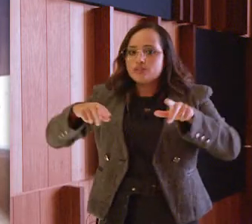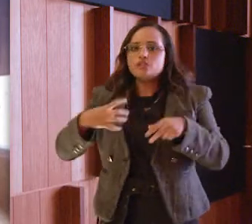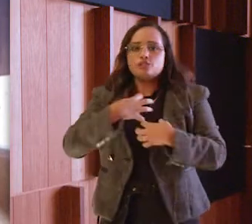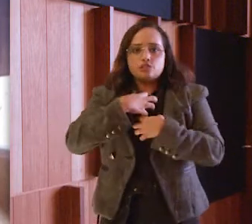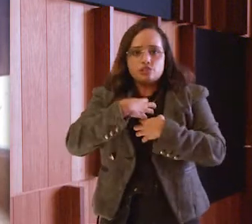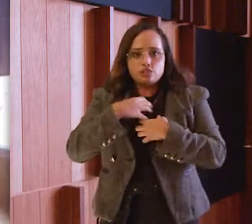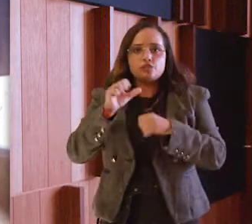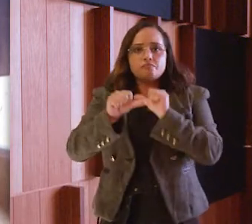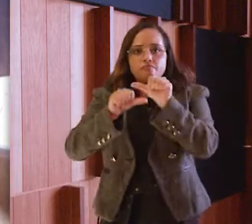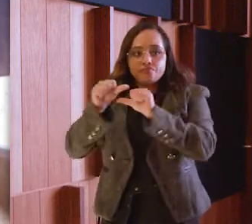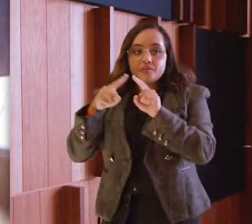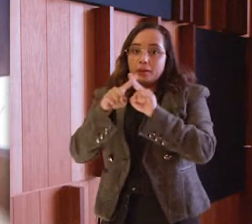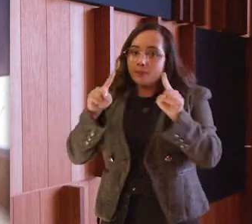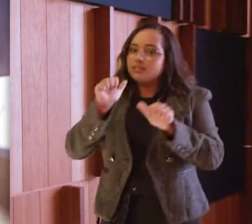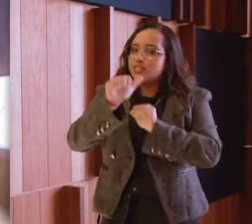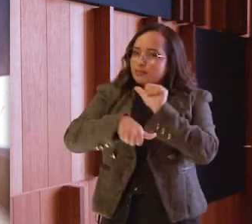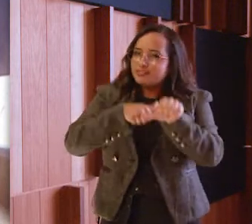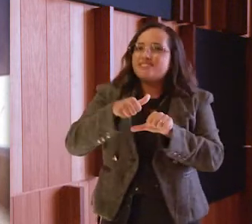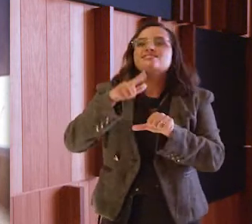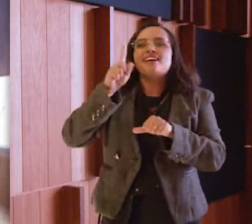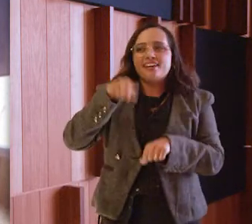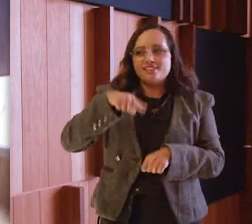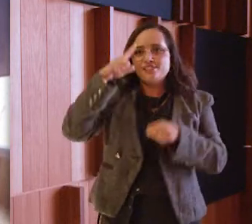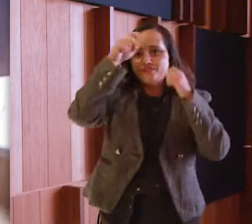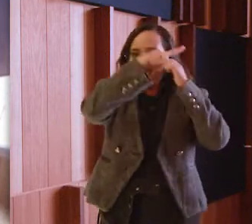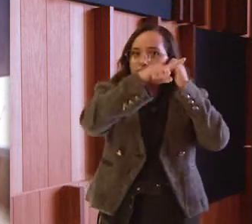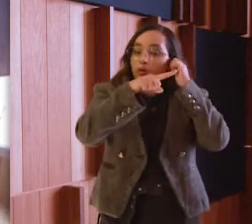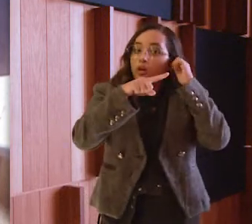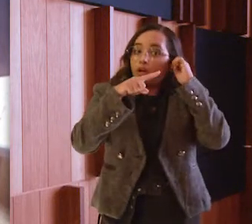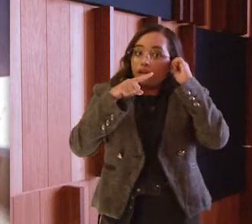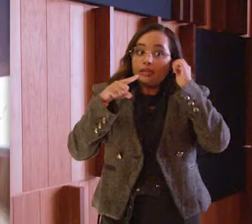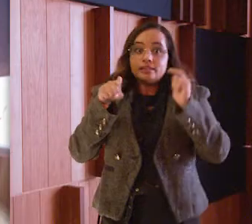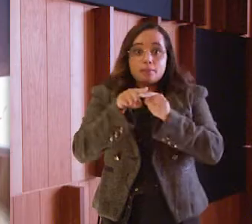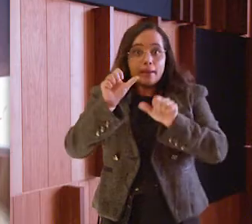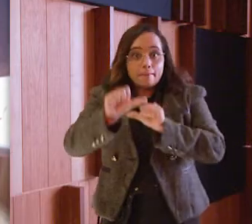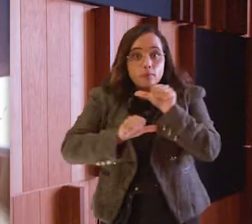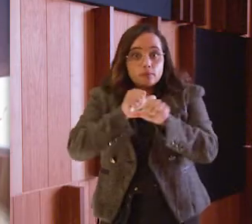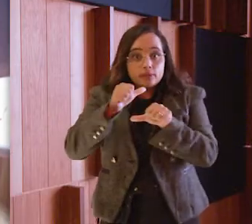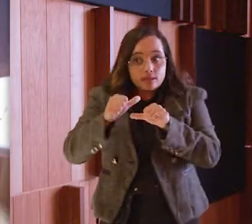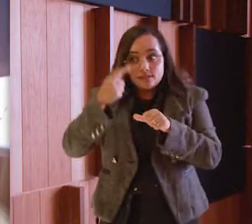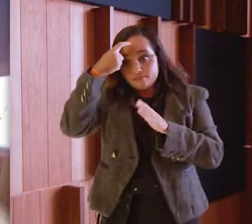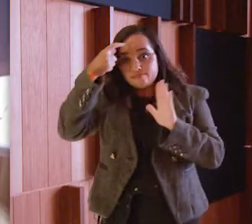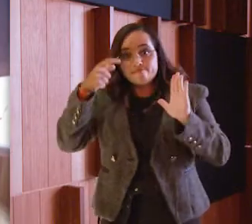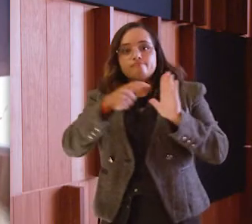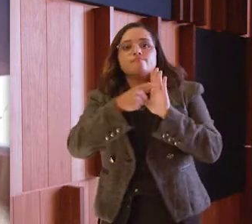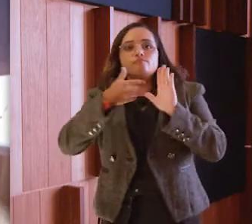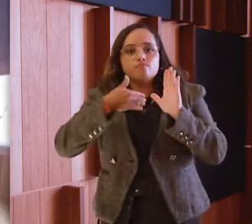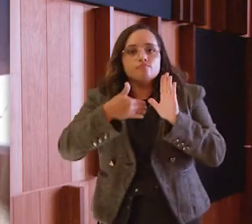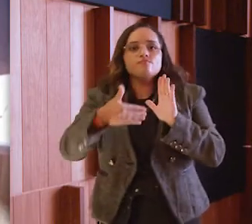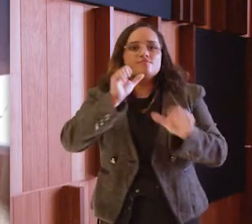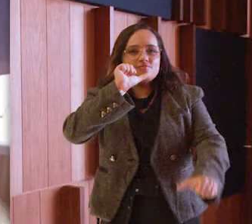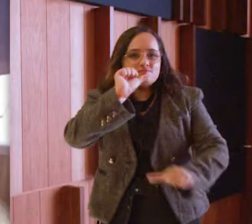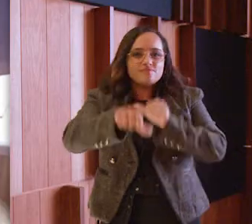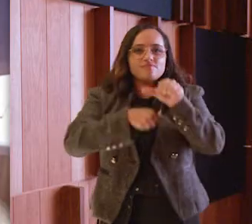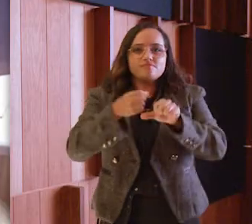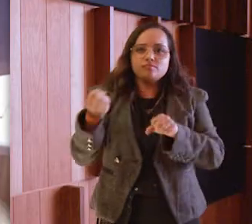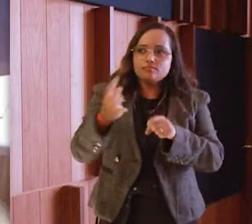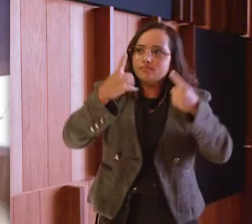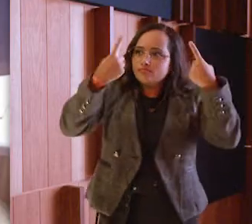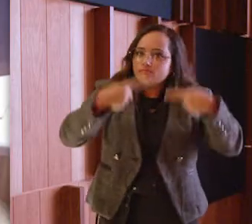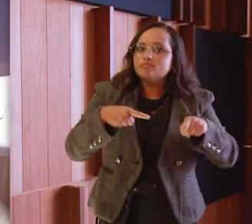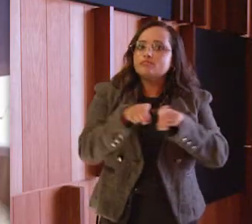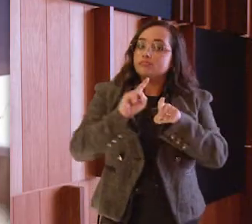fourth industrial revolution, AI, which is also creating new competitions, new threats, and new disruptions. So all of this is